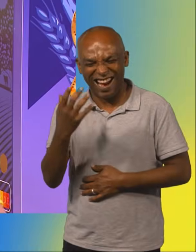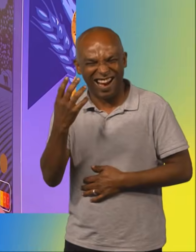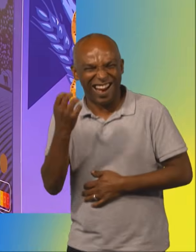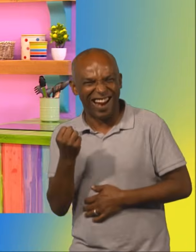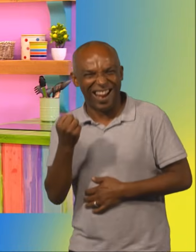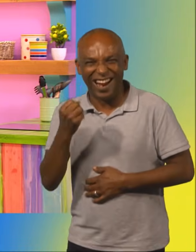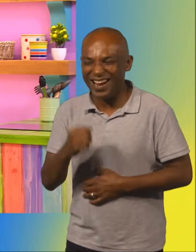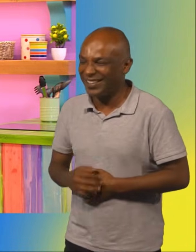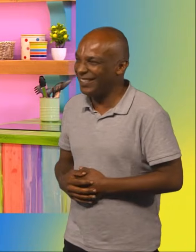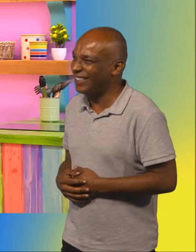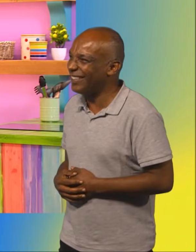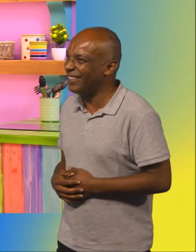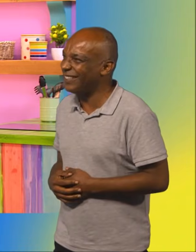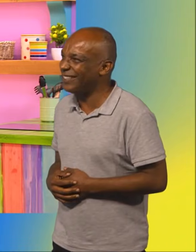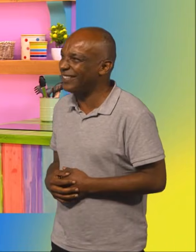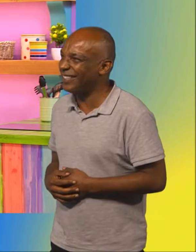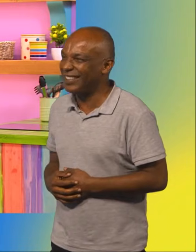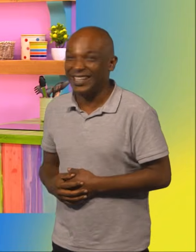3.